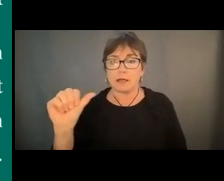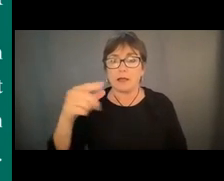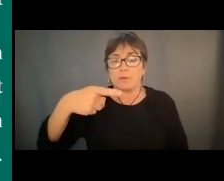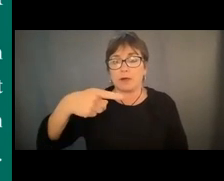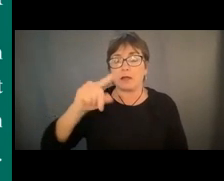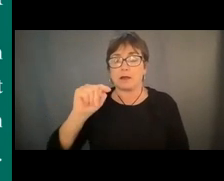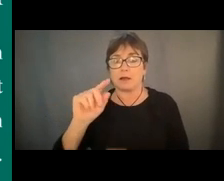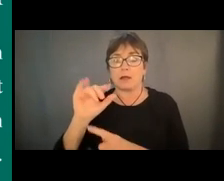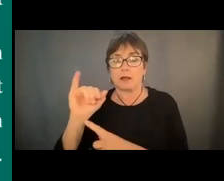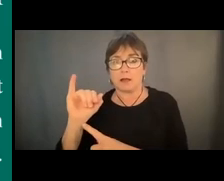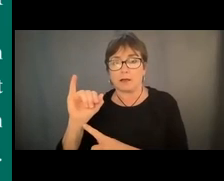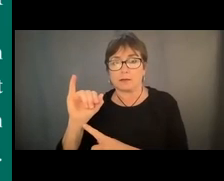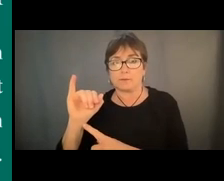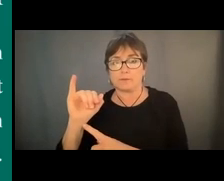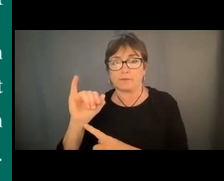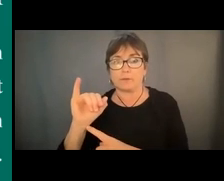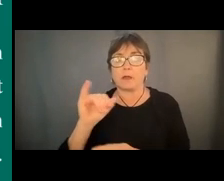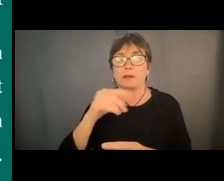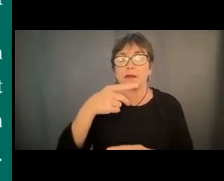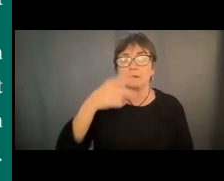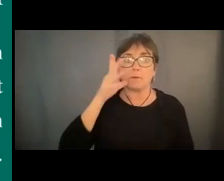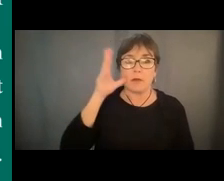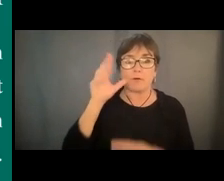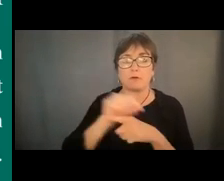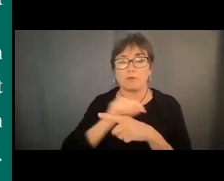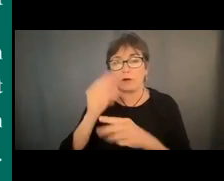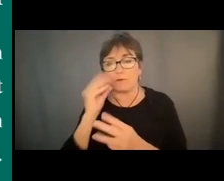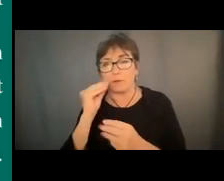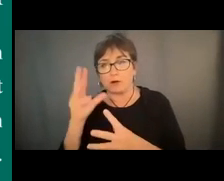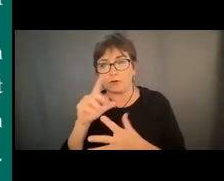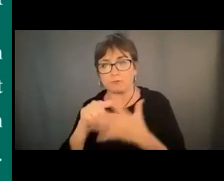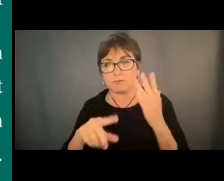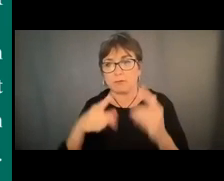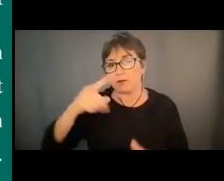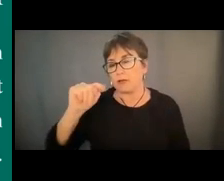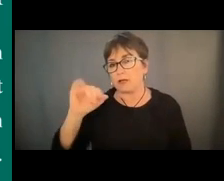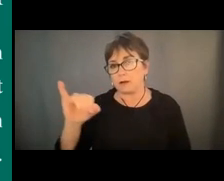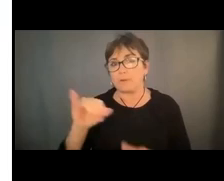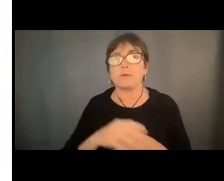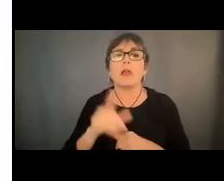will hear from them, you will know who they are and where are they located, which I think is coming up on the next